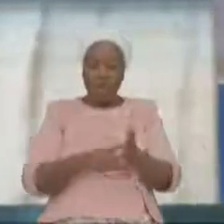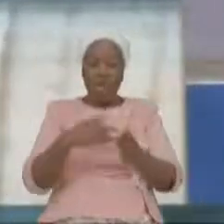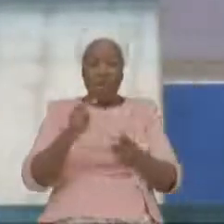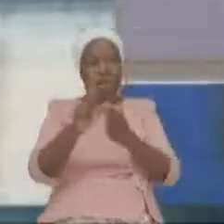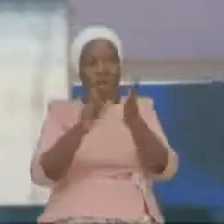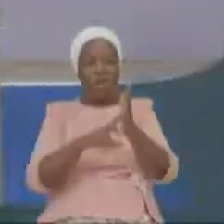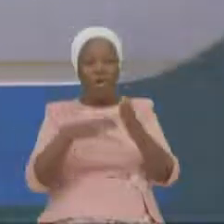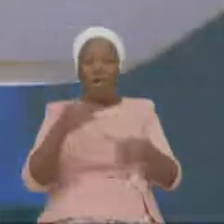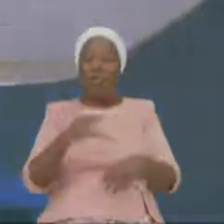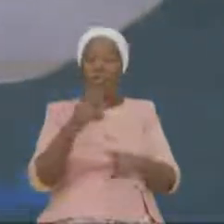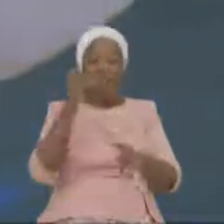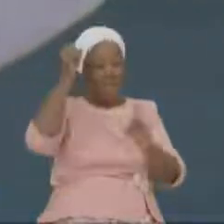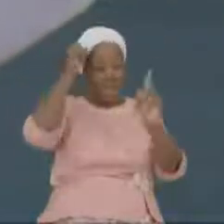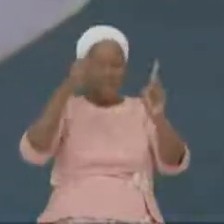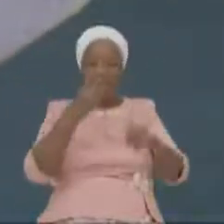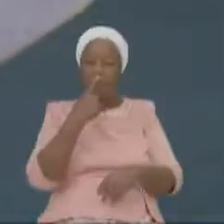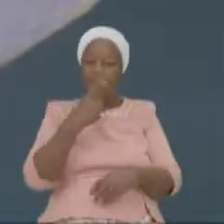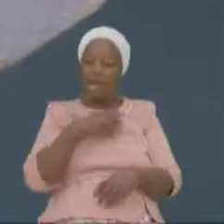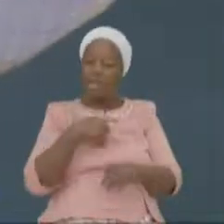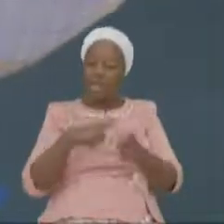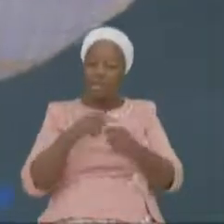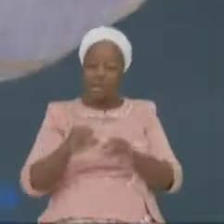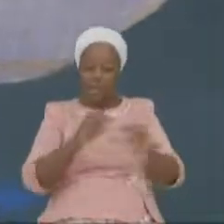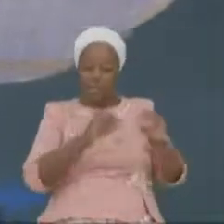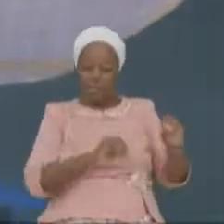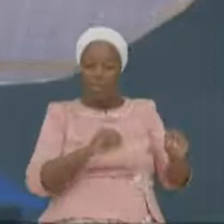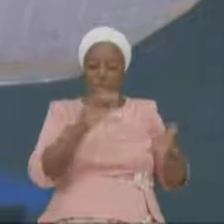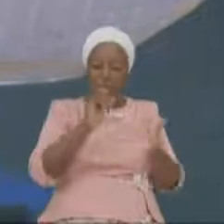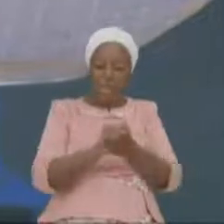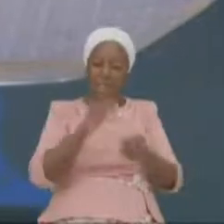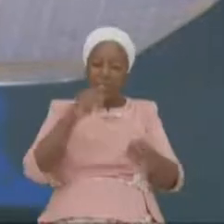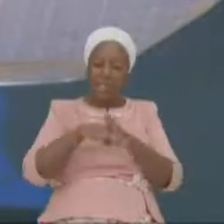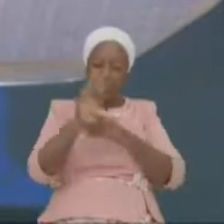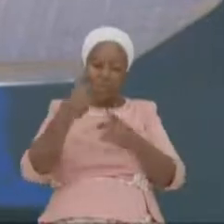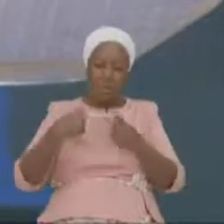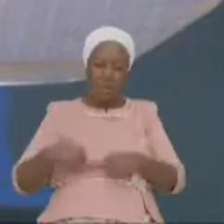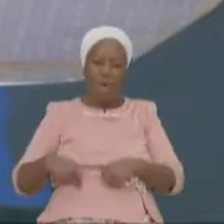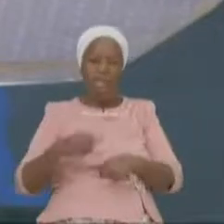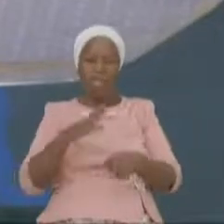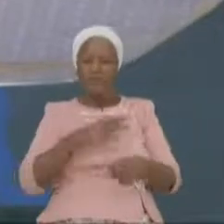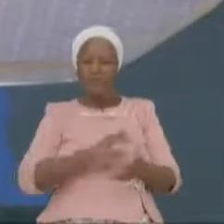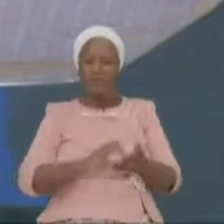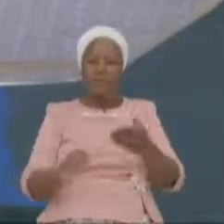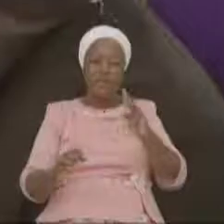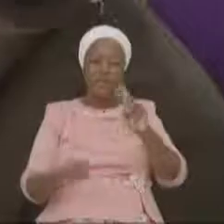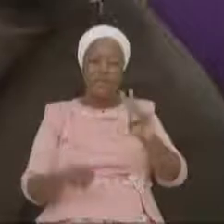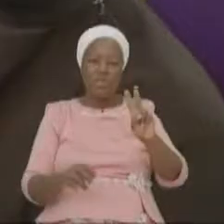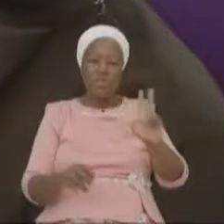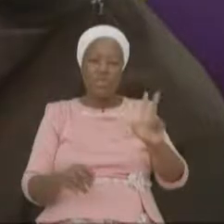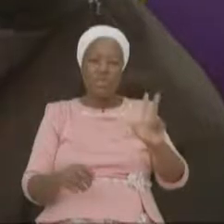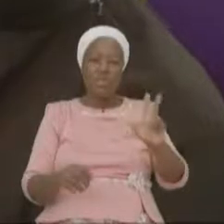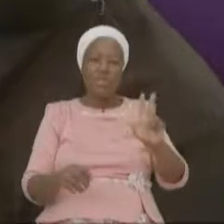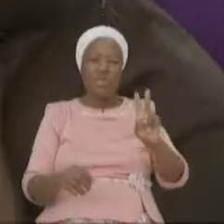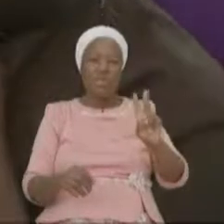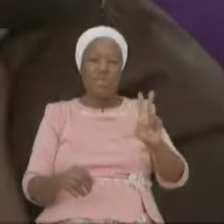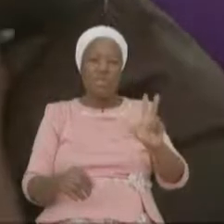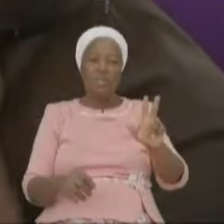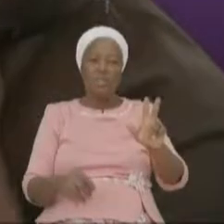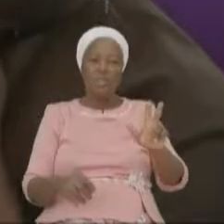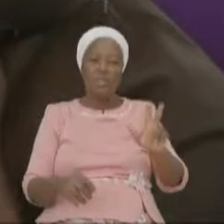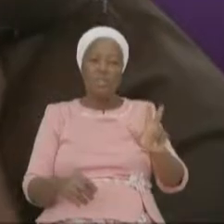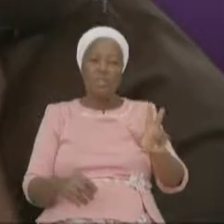and then you lay that up in your heart. Look at verse 23. In verse